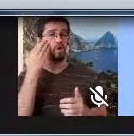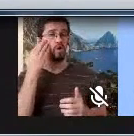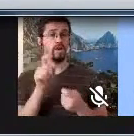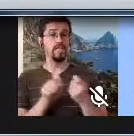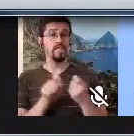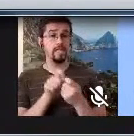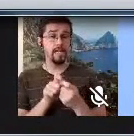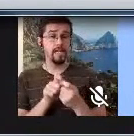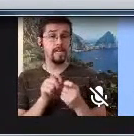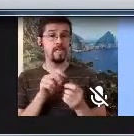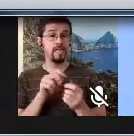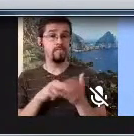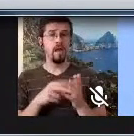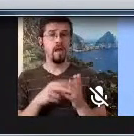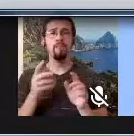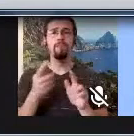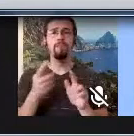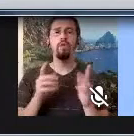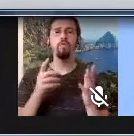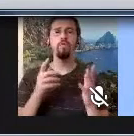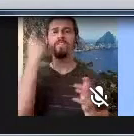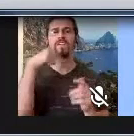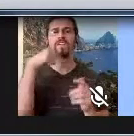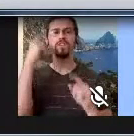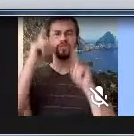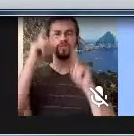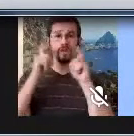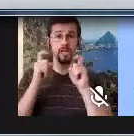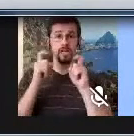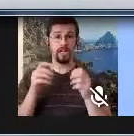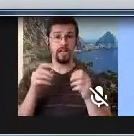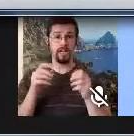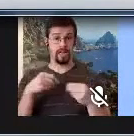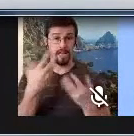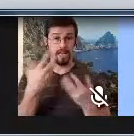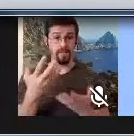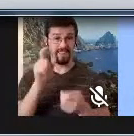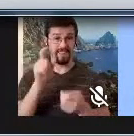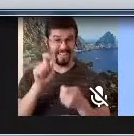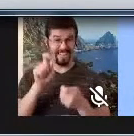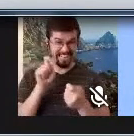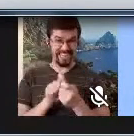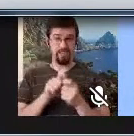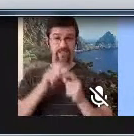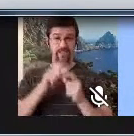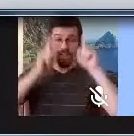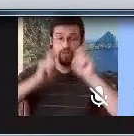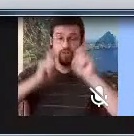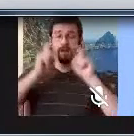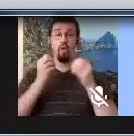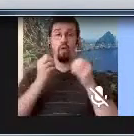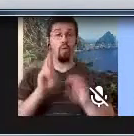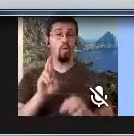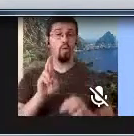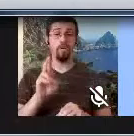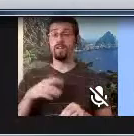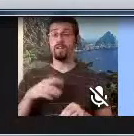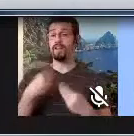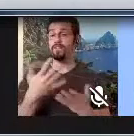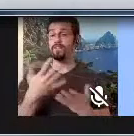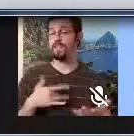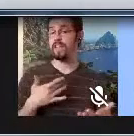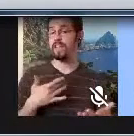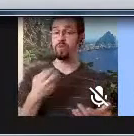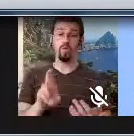the meaning? Does it give the actual physical facial expression, or does it give feeling or sound? So